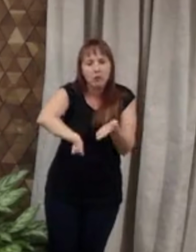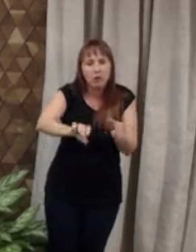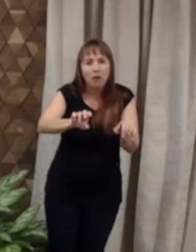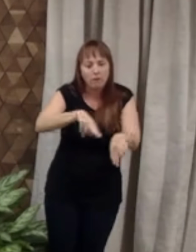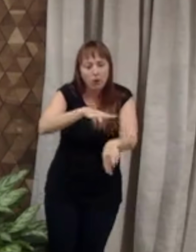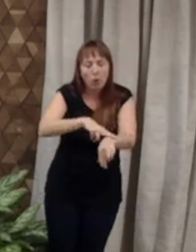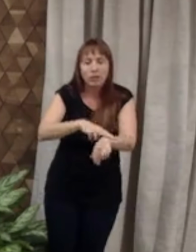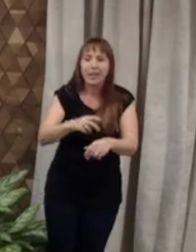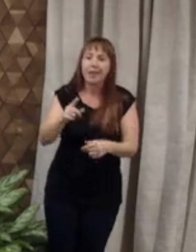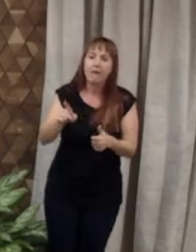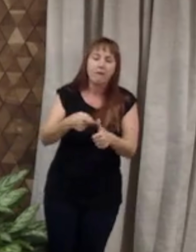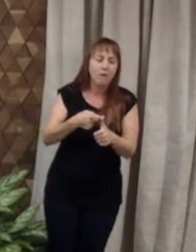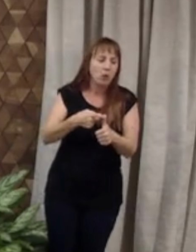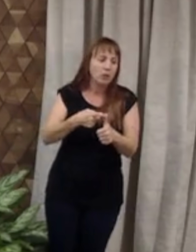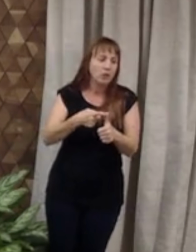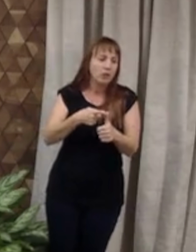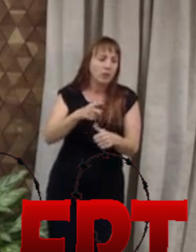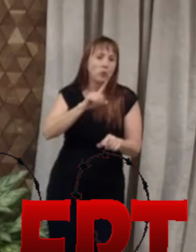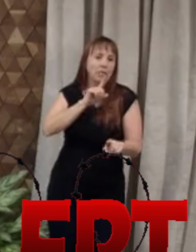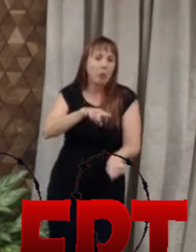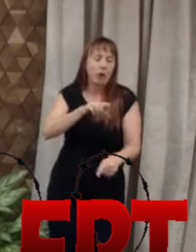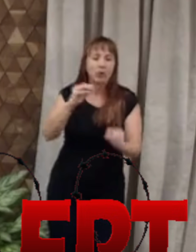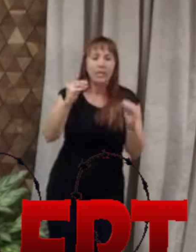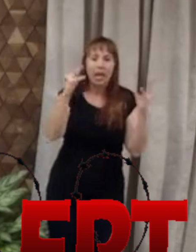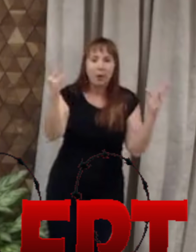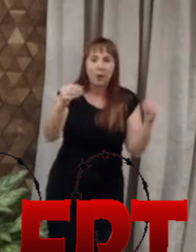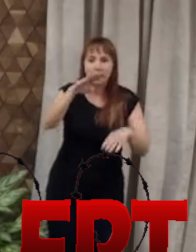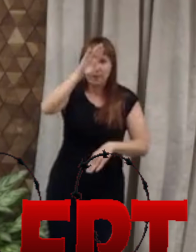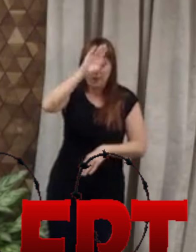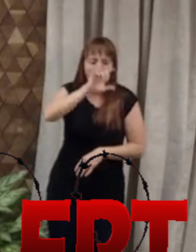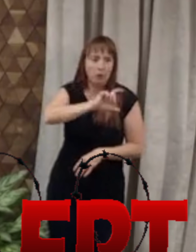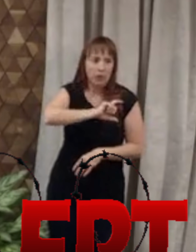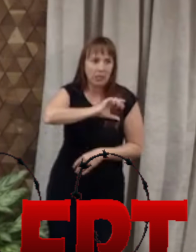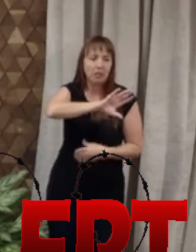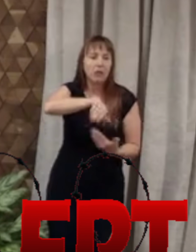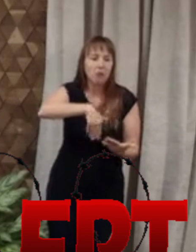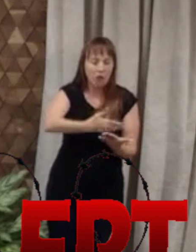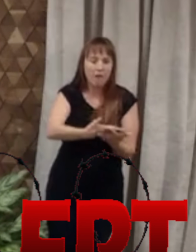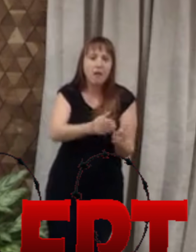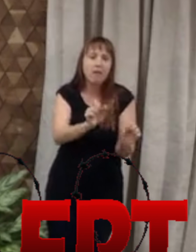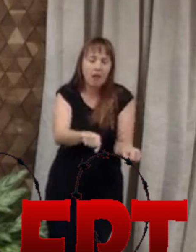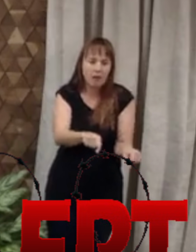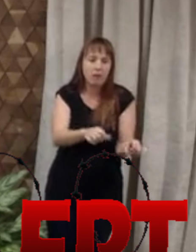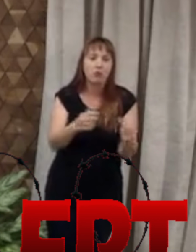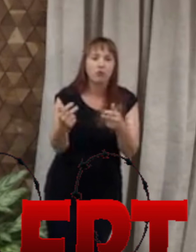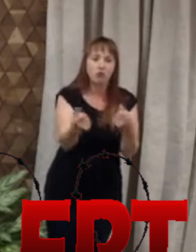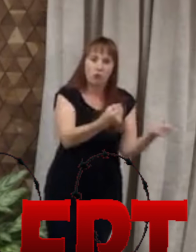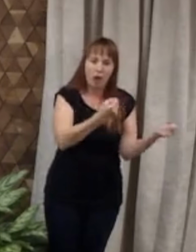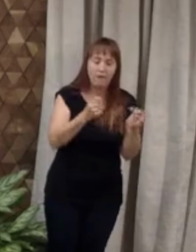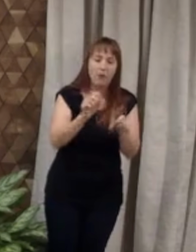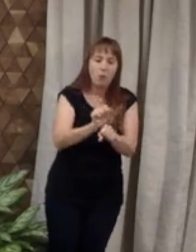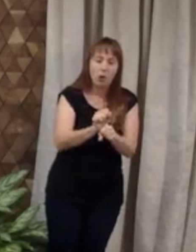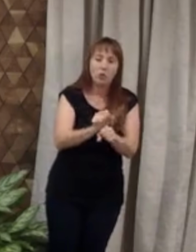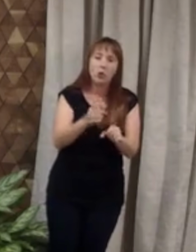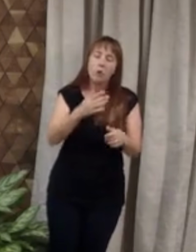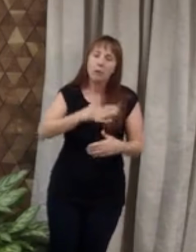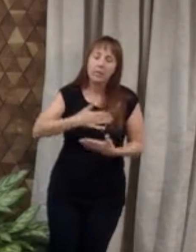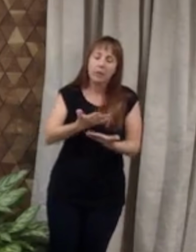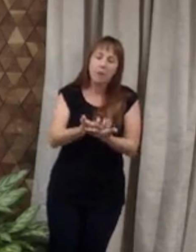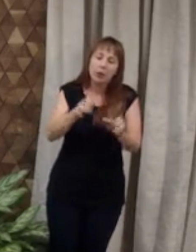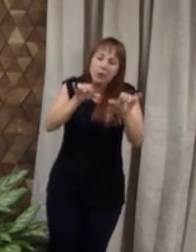any of our first responders. So please stay at home. That's all that we're asking you. Thank you.